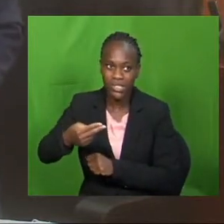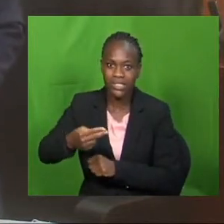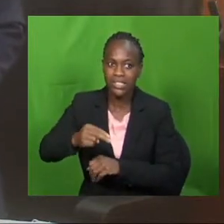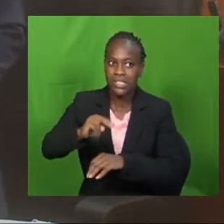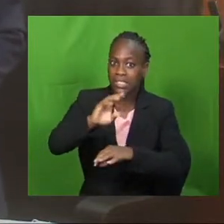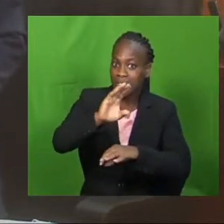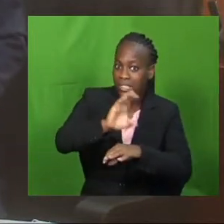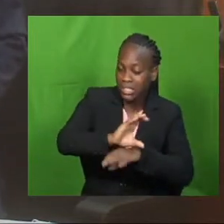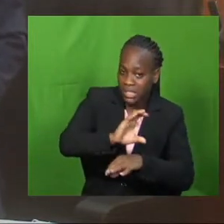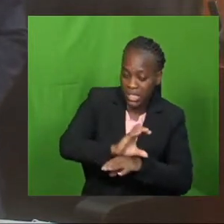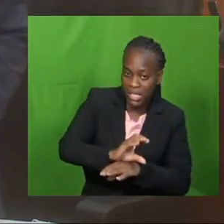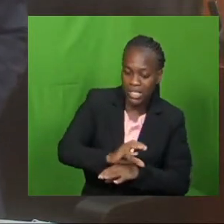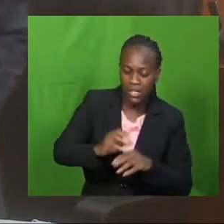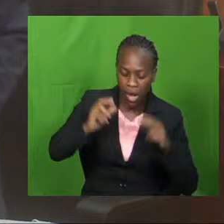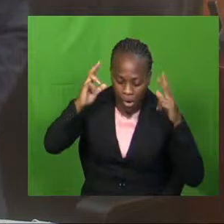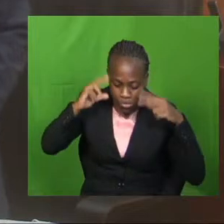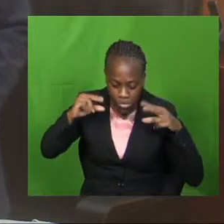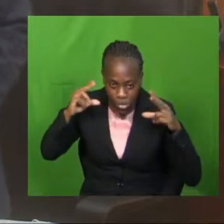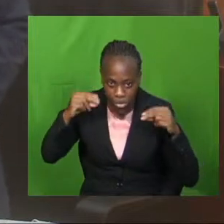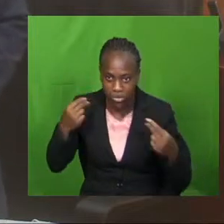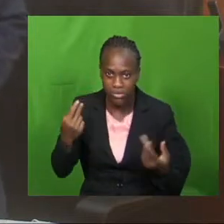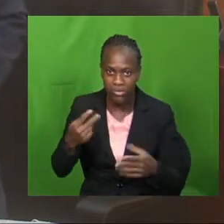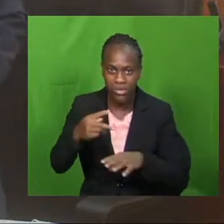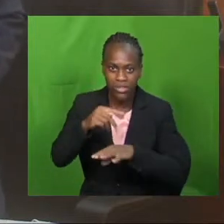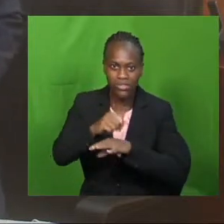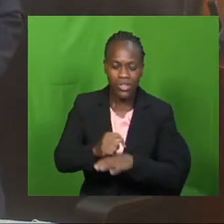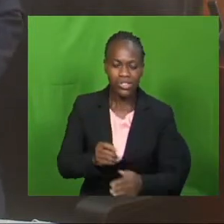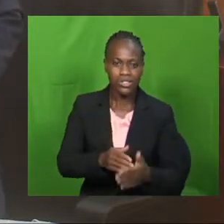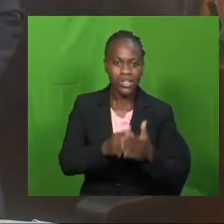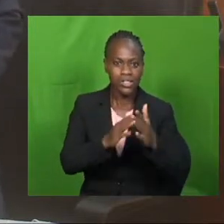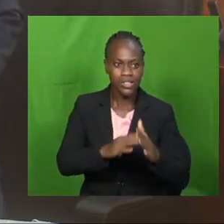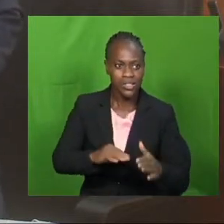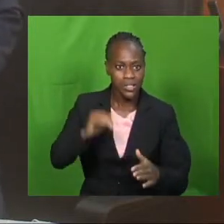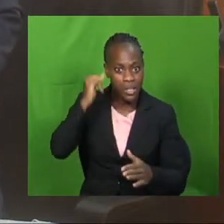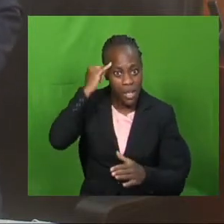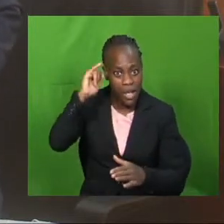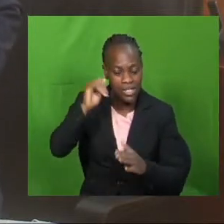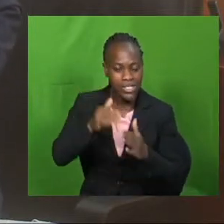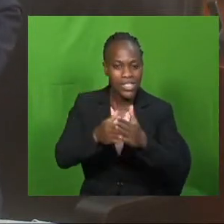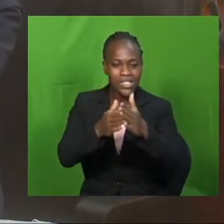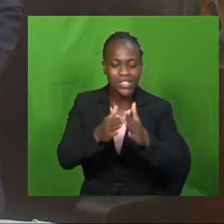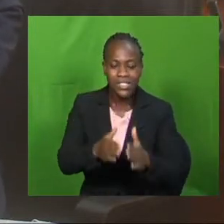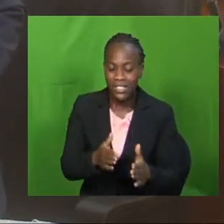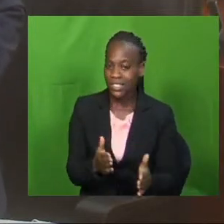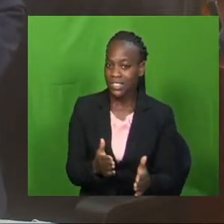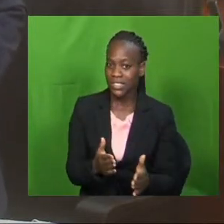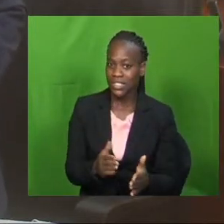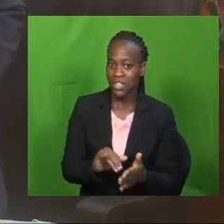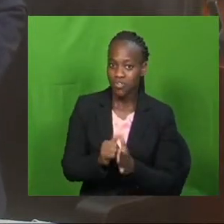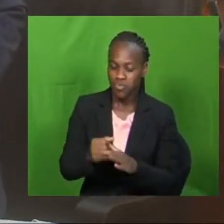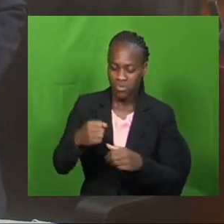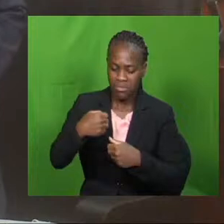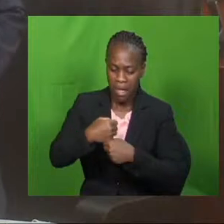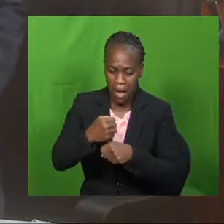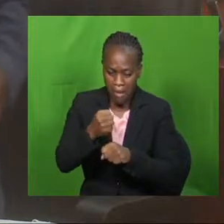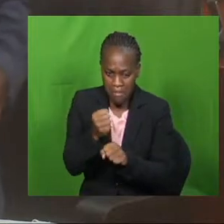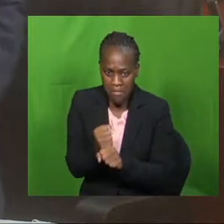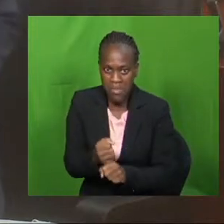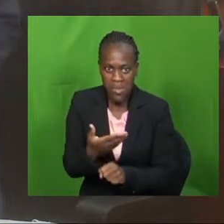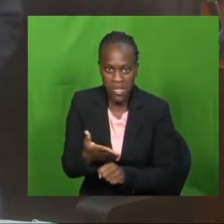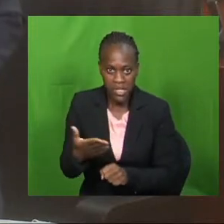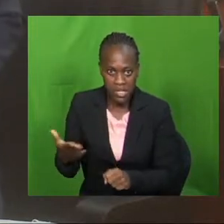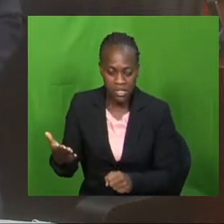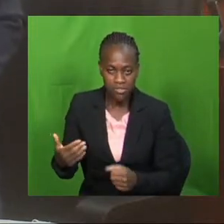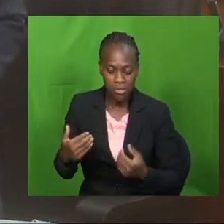churches, mosques, traditional leaders, and other opinion leaders, and the local association of manufacturers and employees to organize town